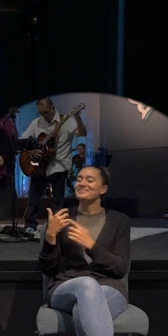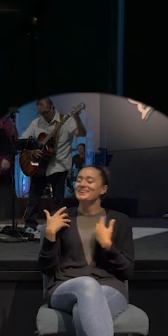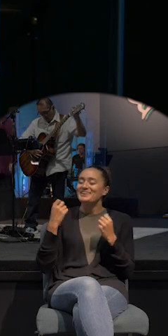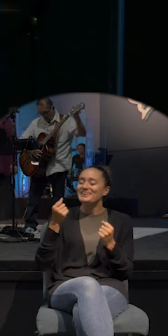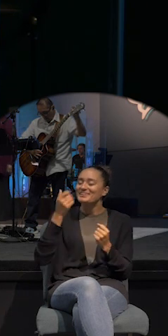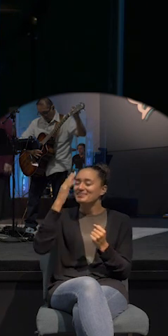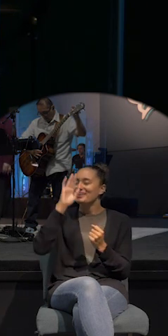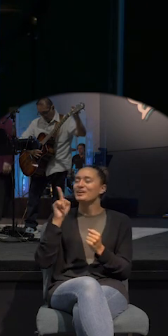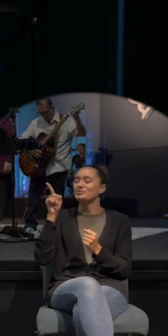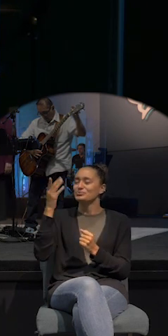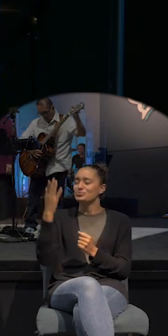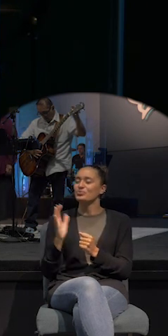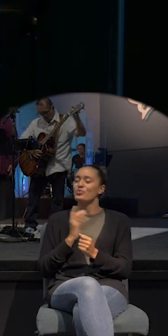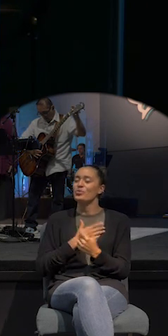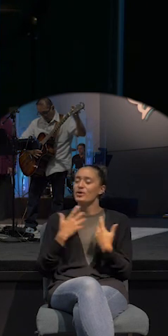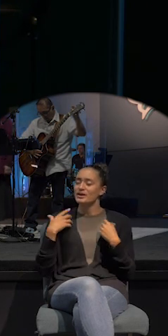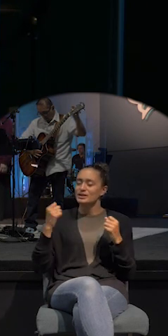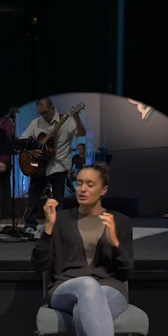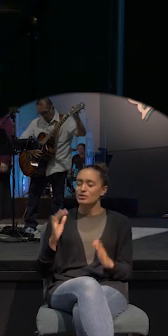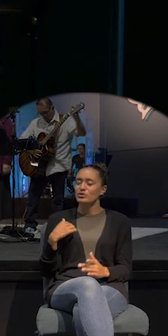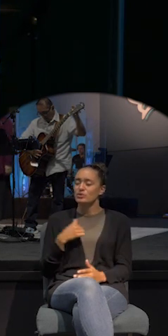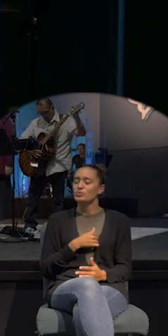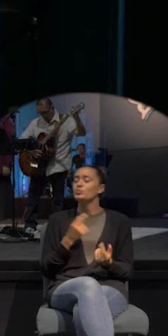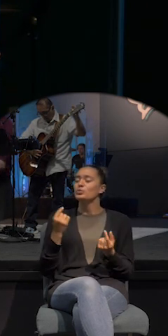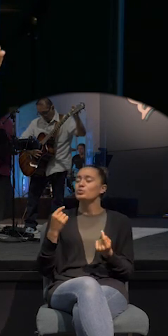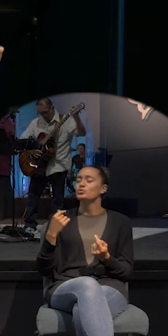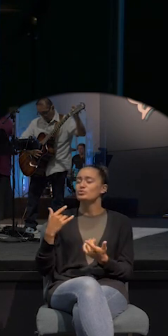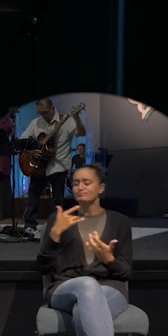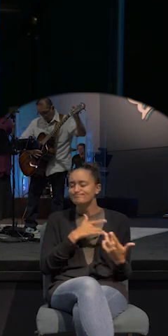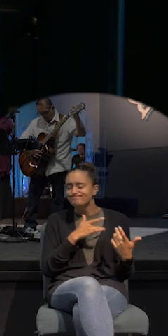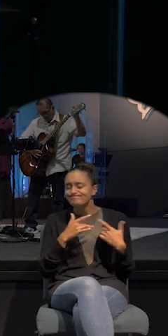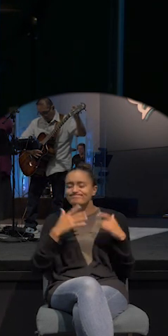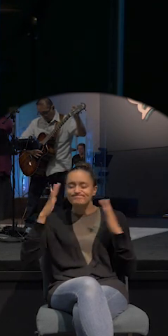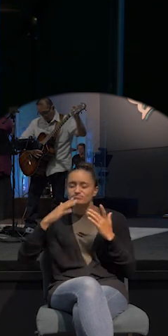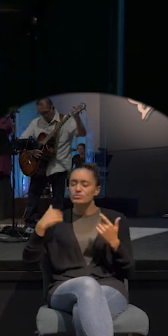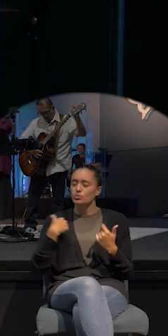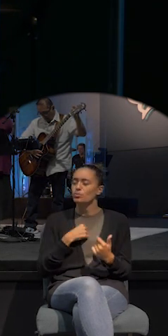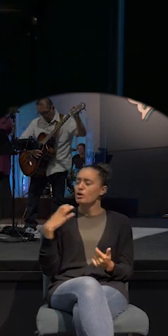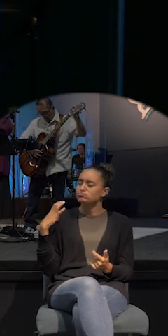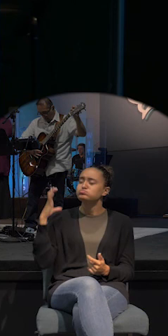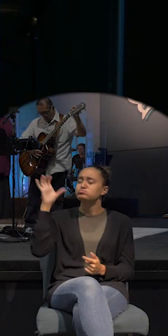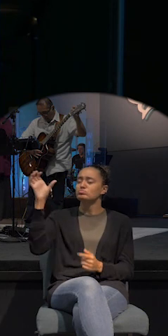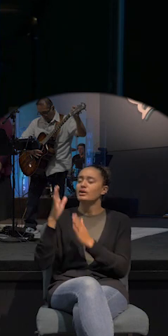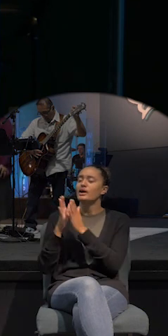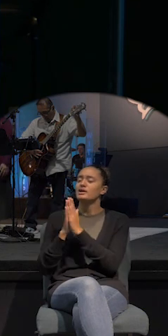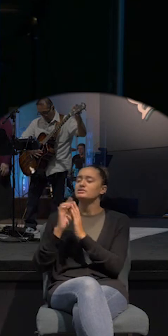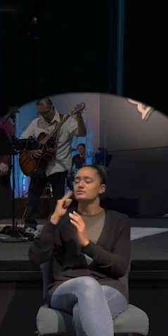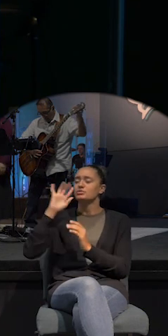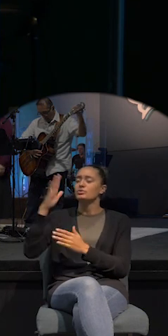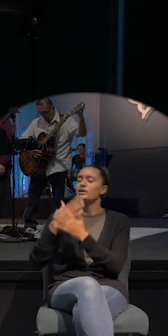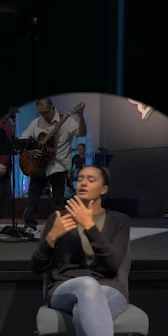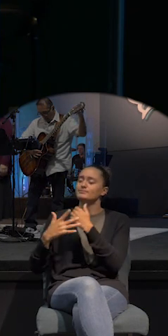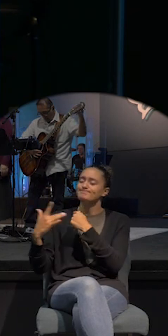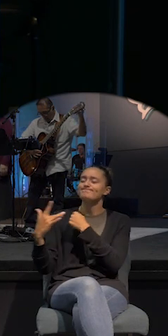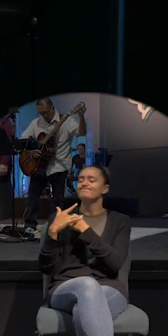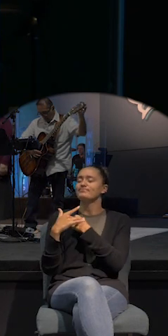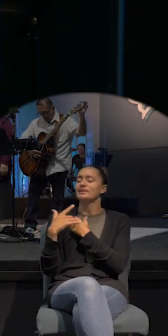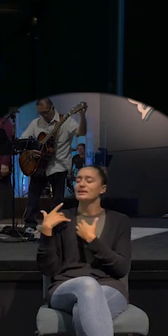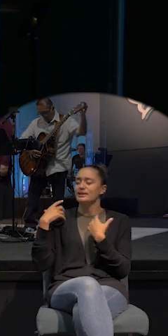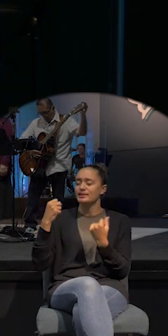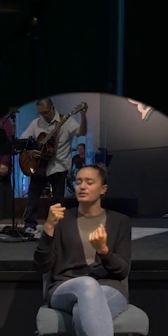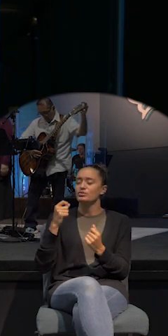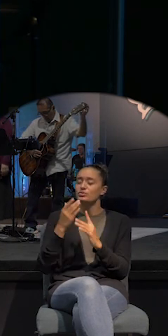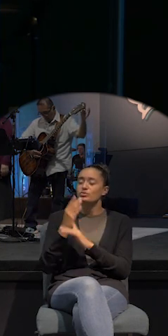are the God, our healer. And we simply cast our cares on you now and ask for your hand to touch and bring healing, Lord. And by faith, we